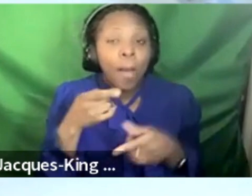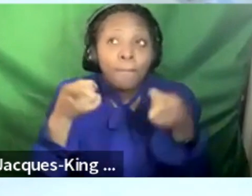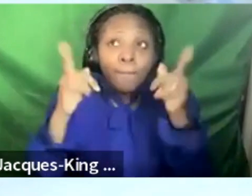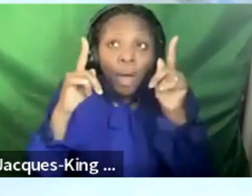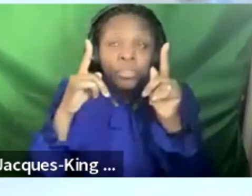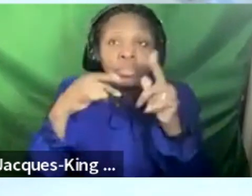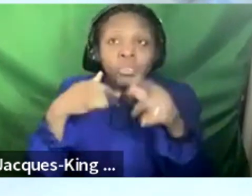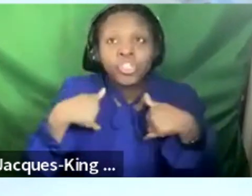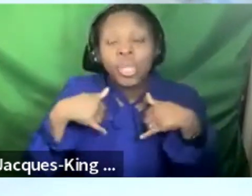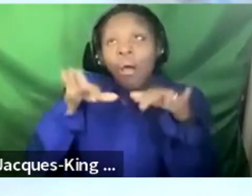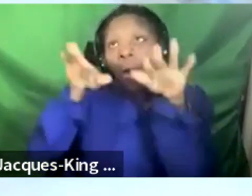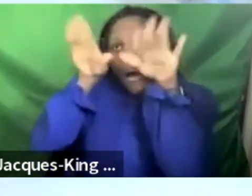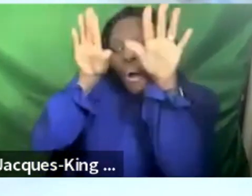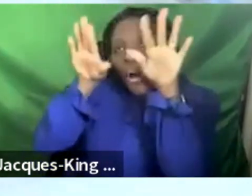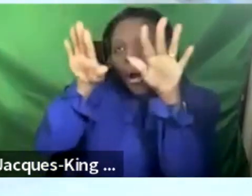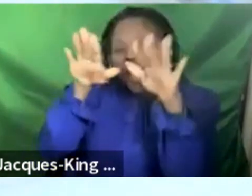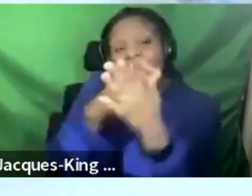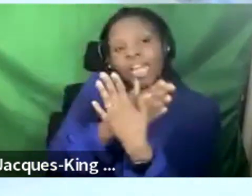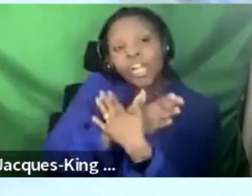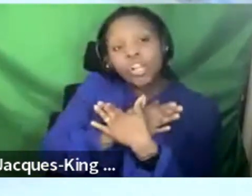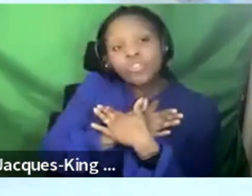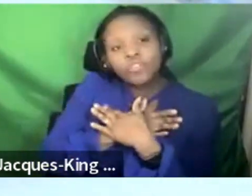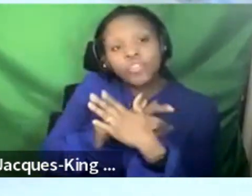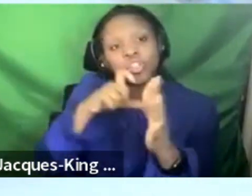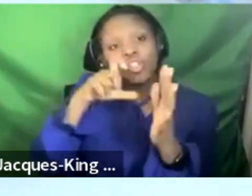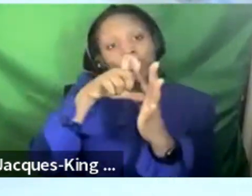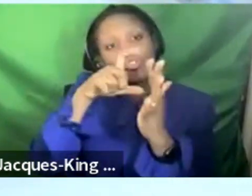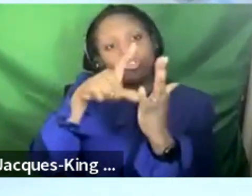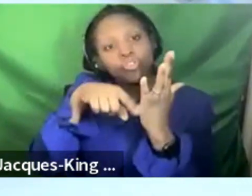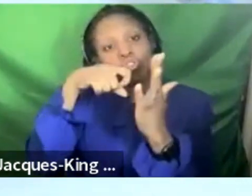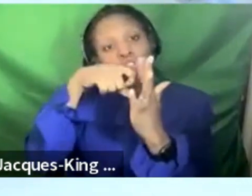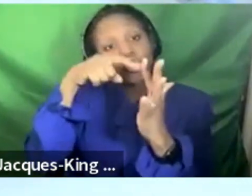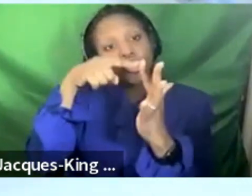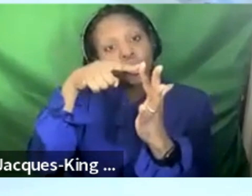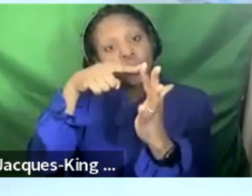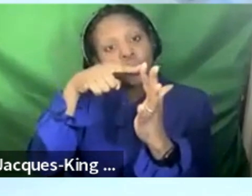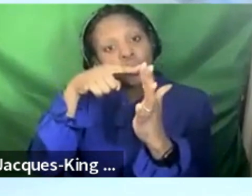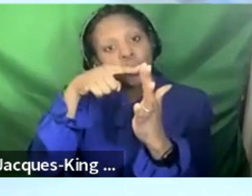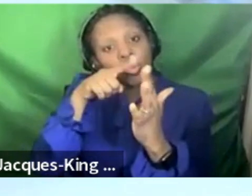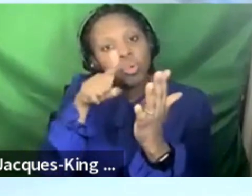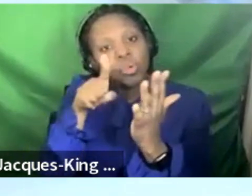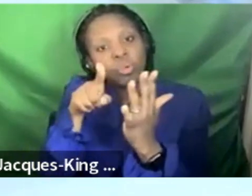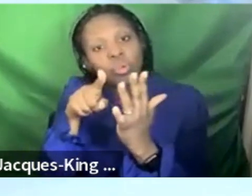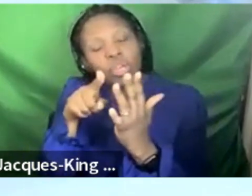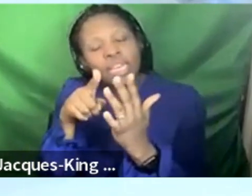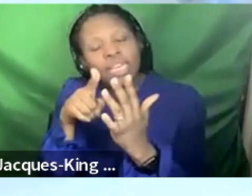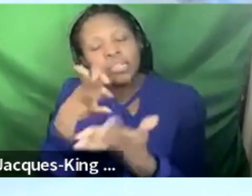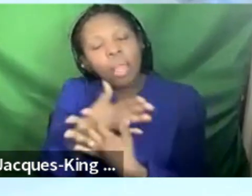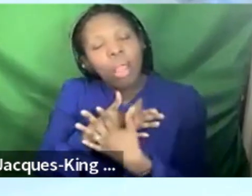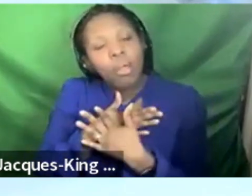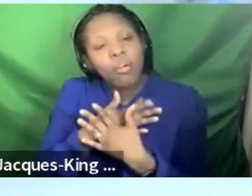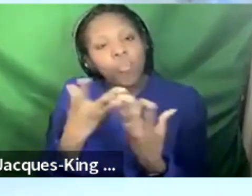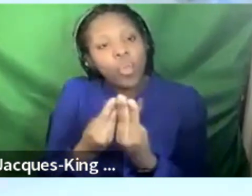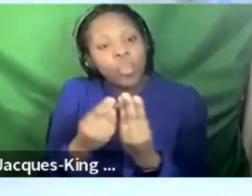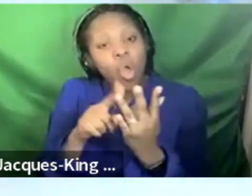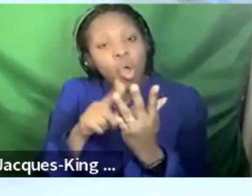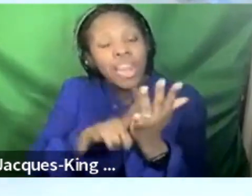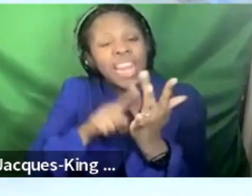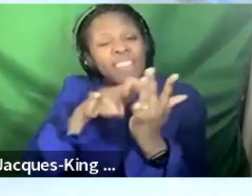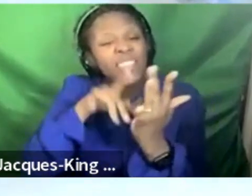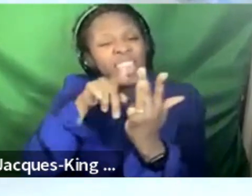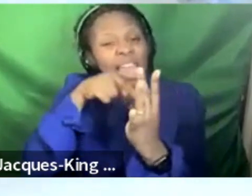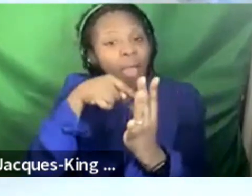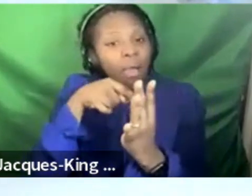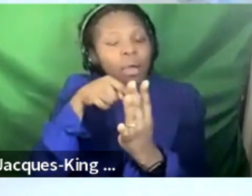crush on her boss, who is in love. He's the kind of duke of the local duke, and Orsino is in